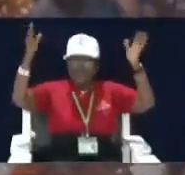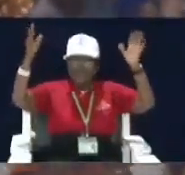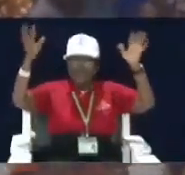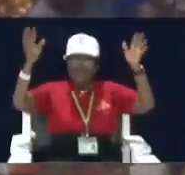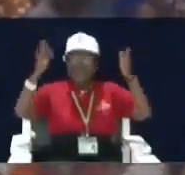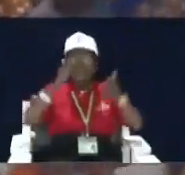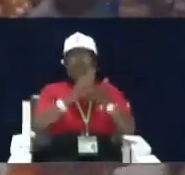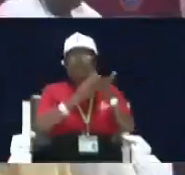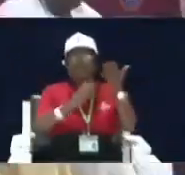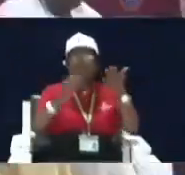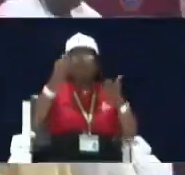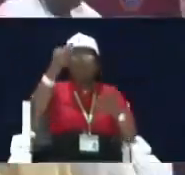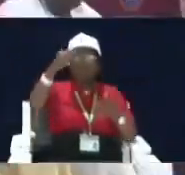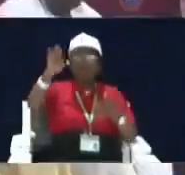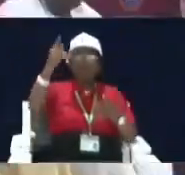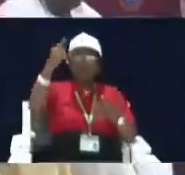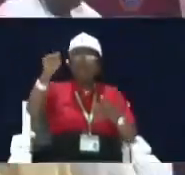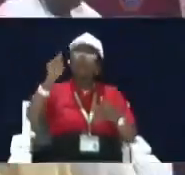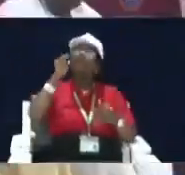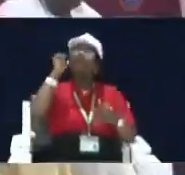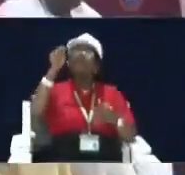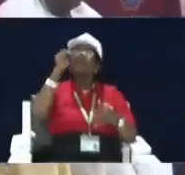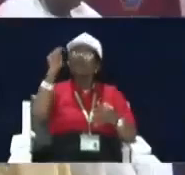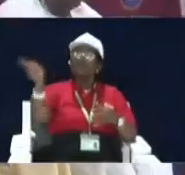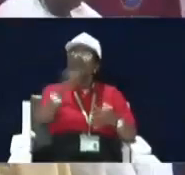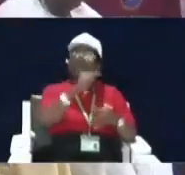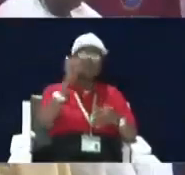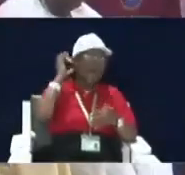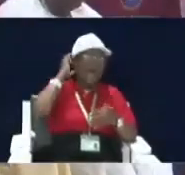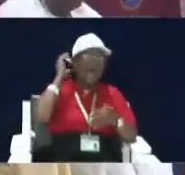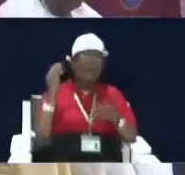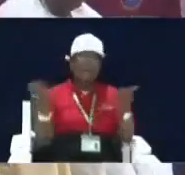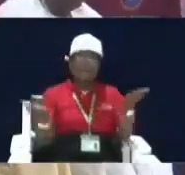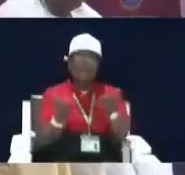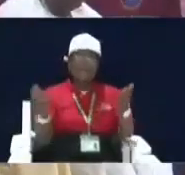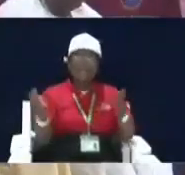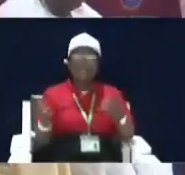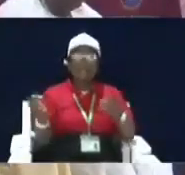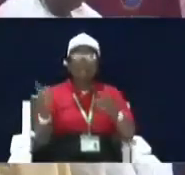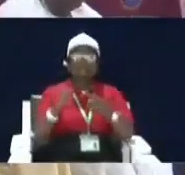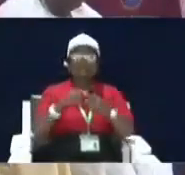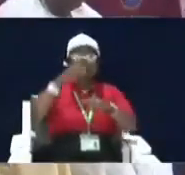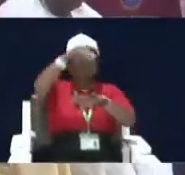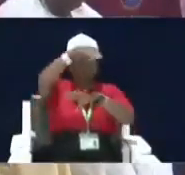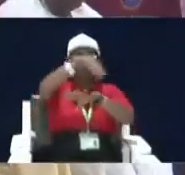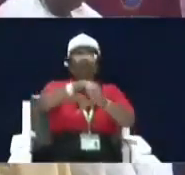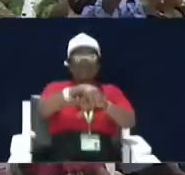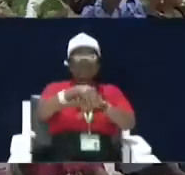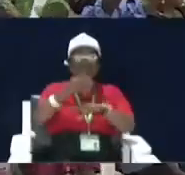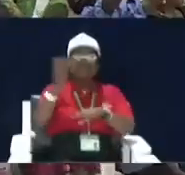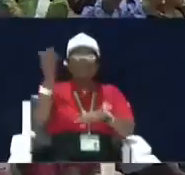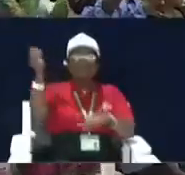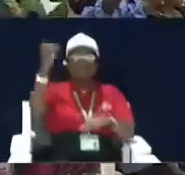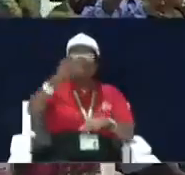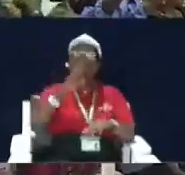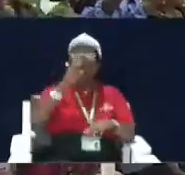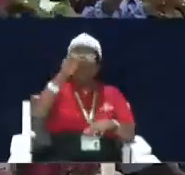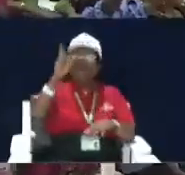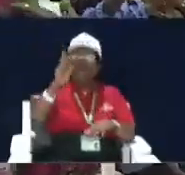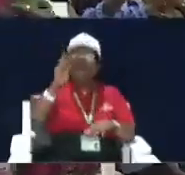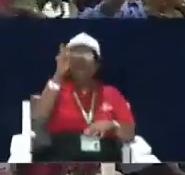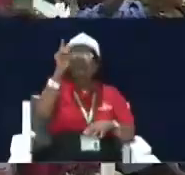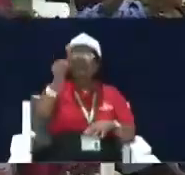Some of the testimonies we had here tonight, they are testimonies that we ought to stand and praise